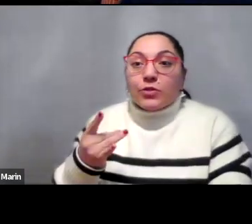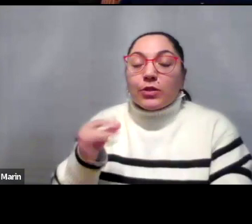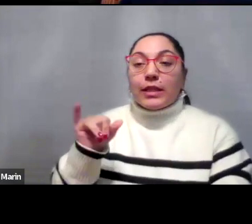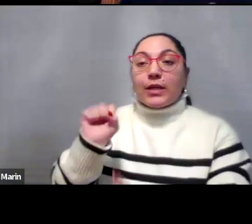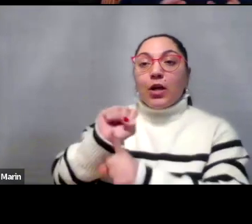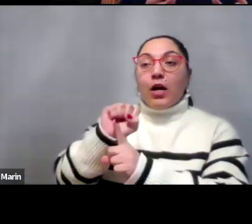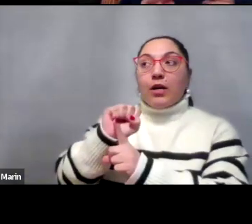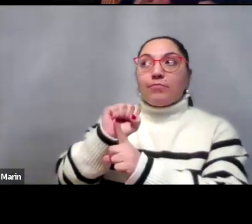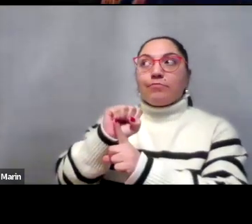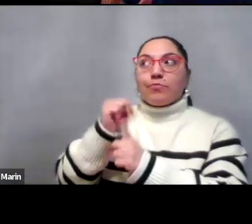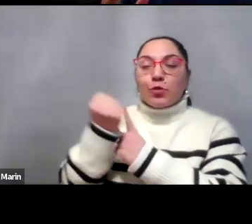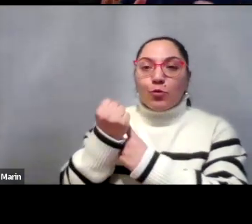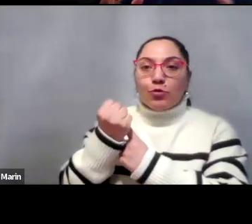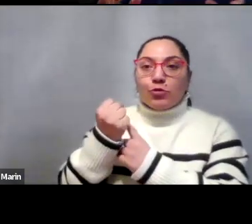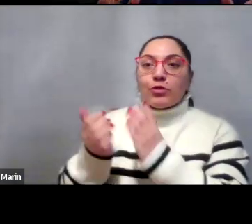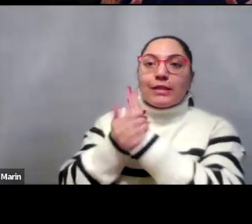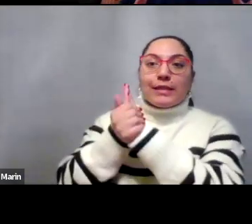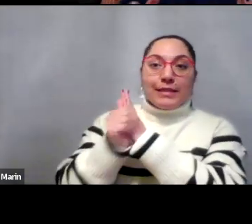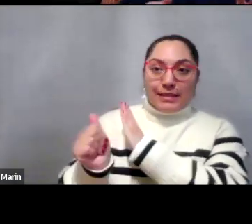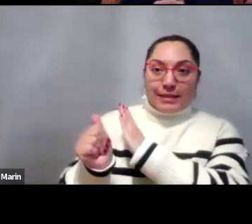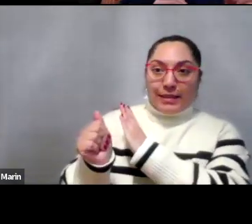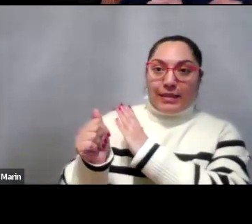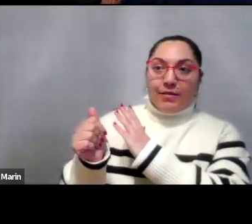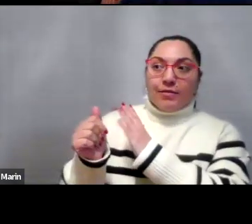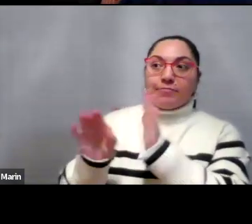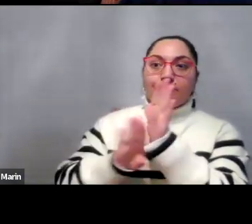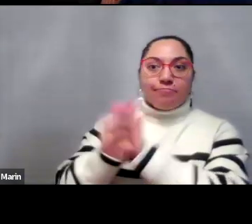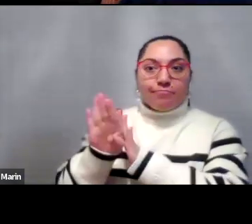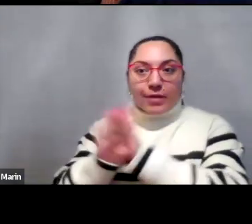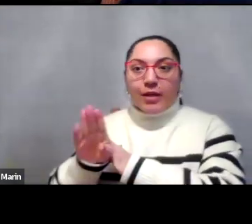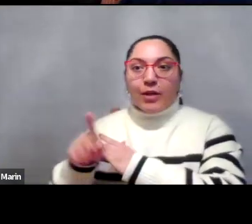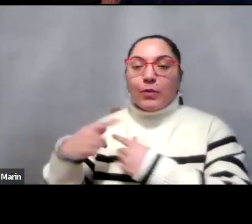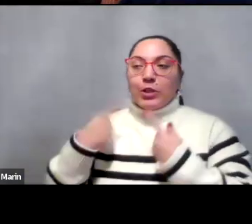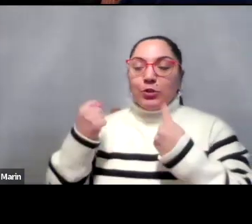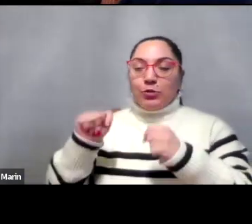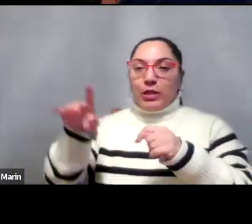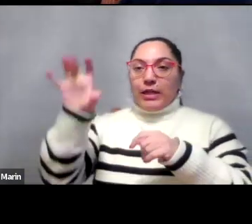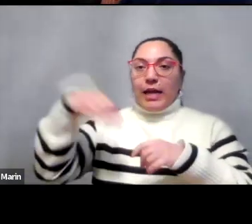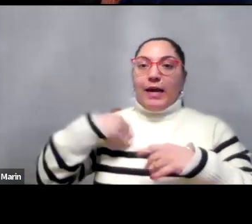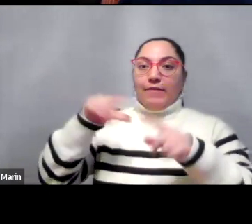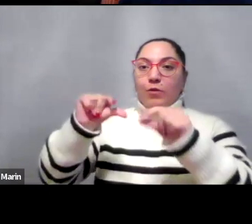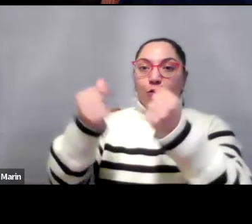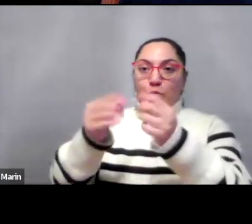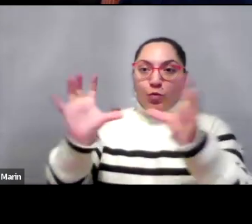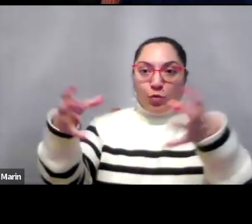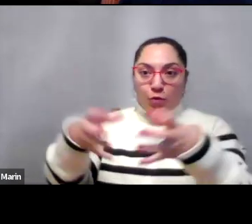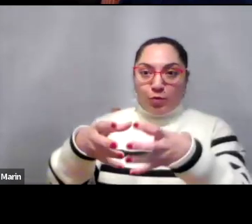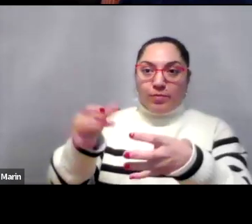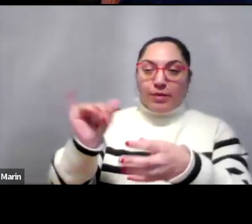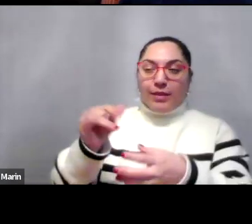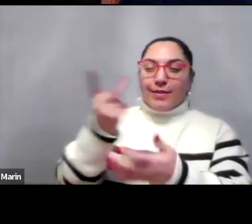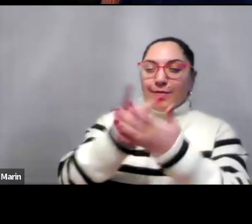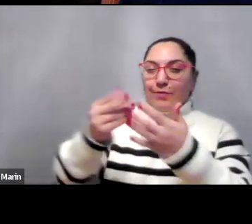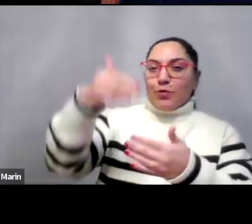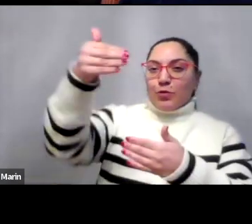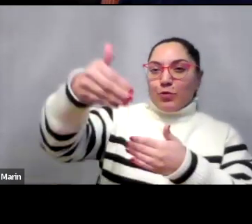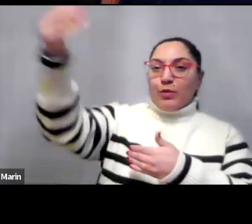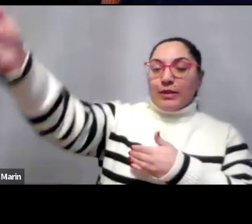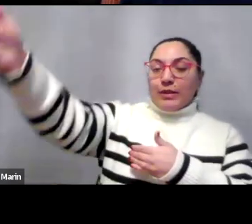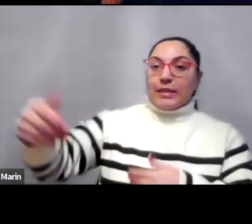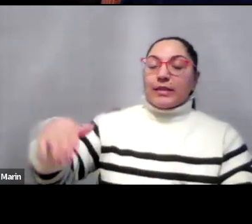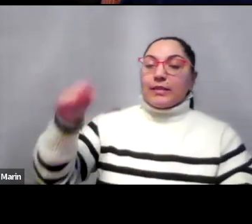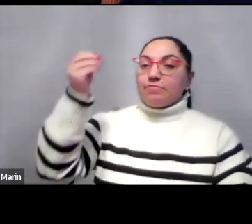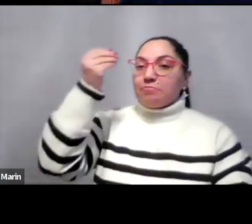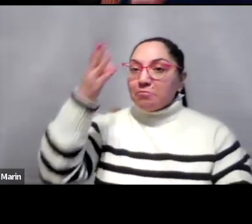development. We run groups. We will kind of put out a month or not that far, 2 weeks ahead of time. We'll say, hey,